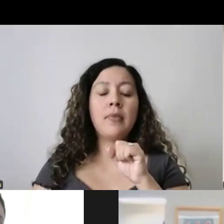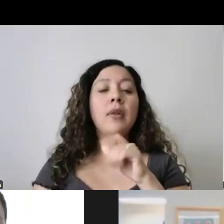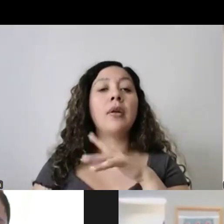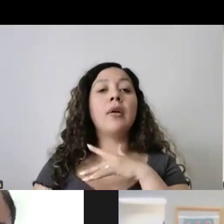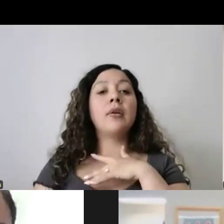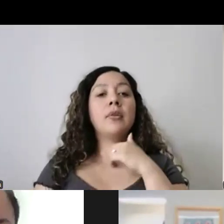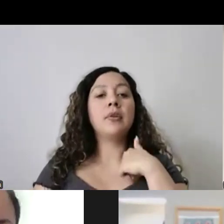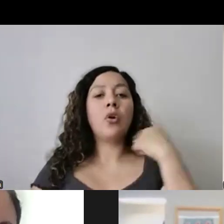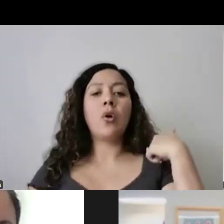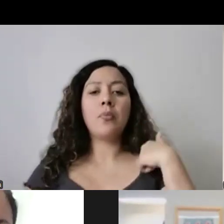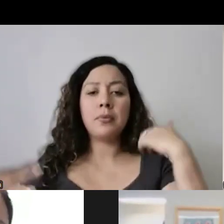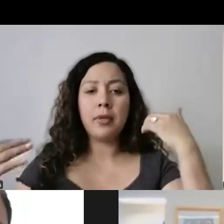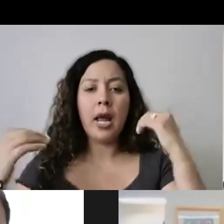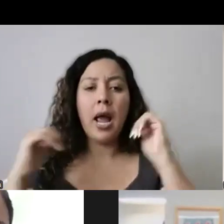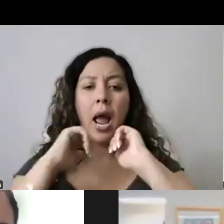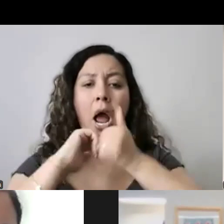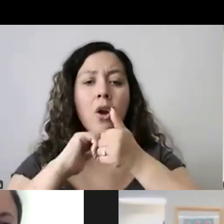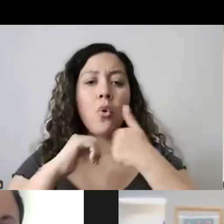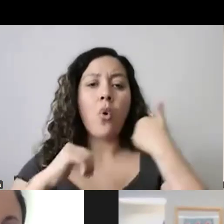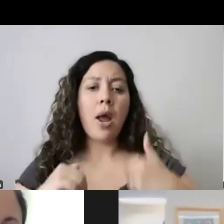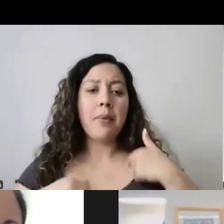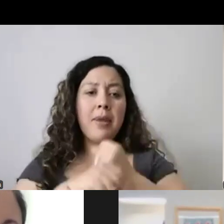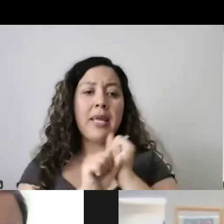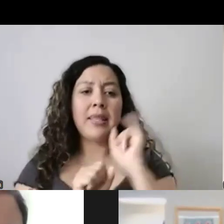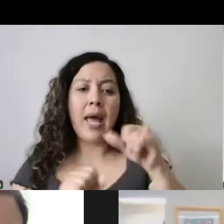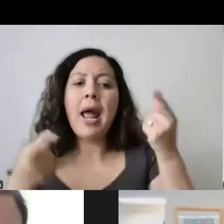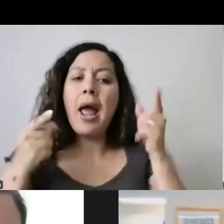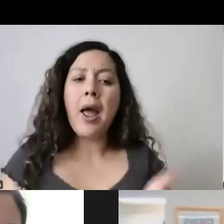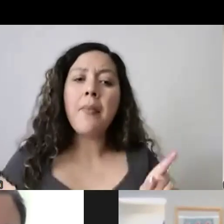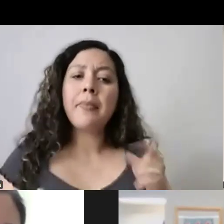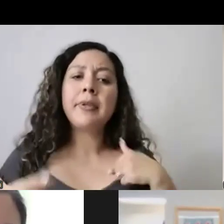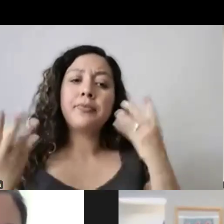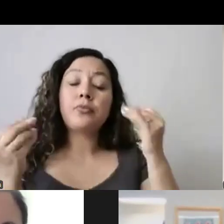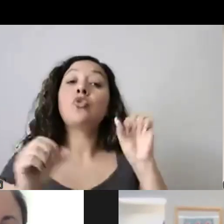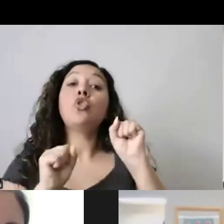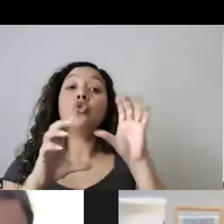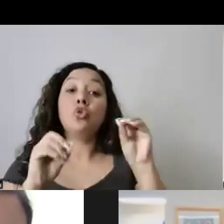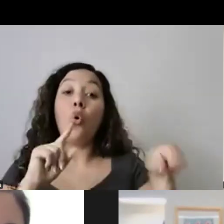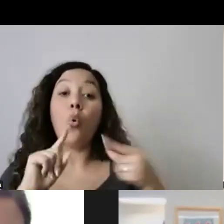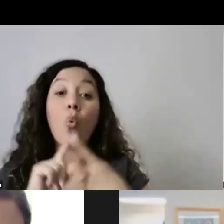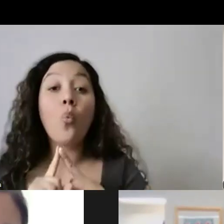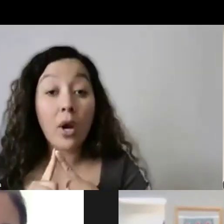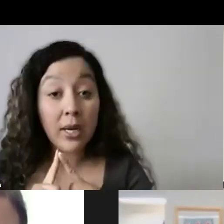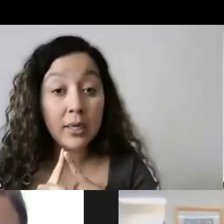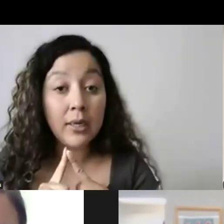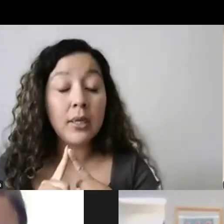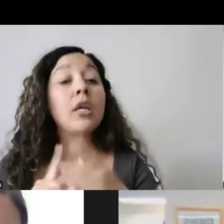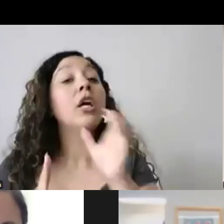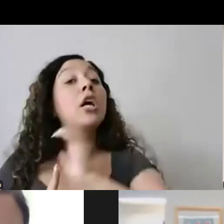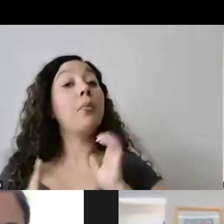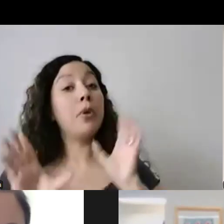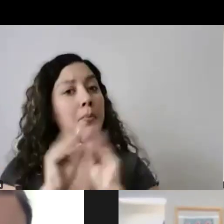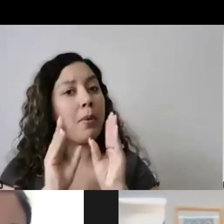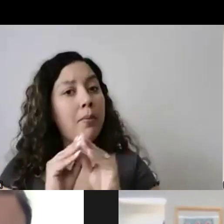we're in an think, implementation study on that too with a different yeah. project. So yes. So Wynn and committee members, I think this is a really important topic,